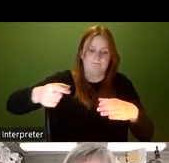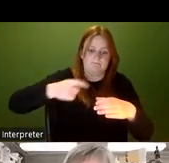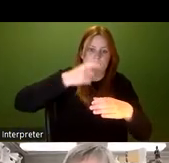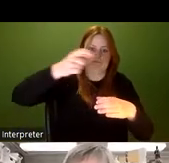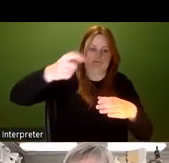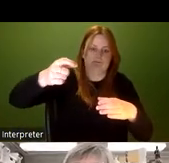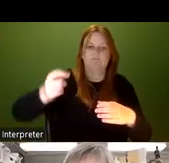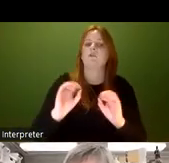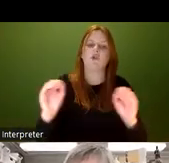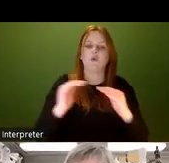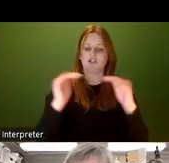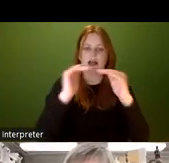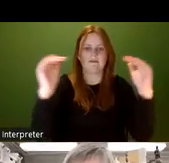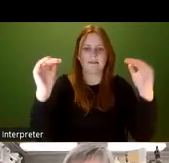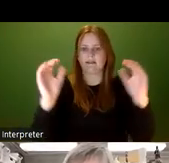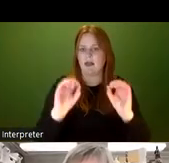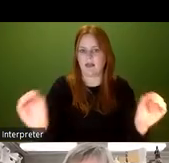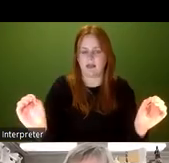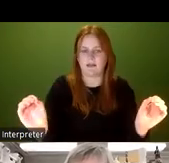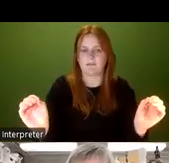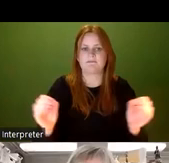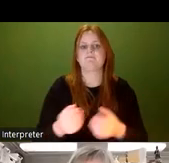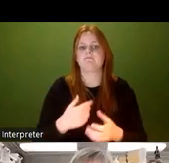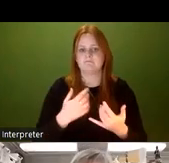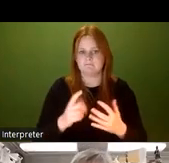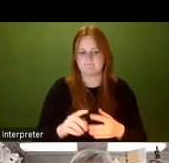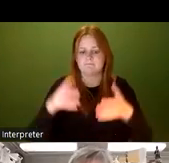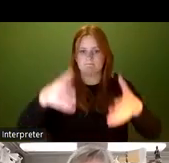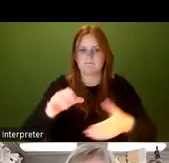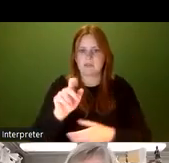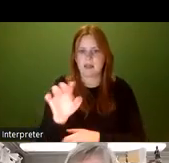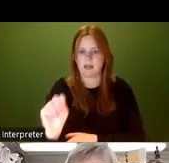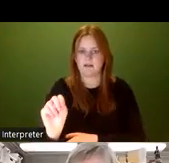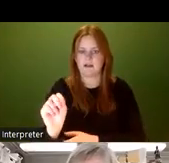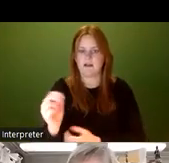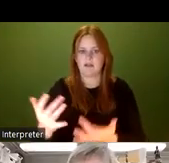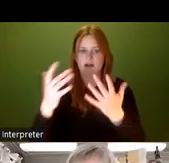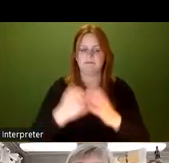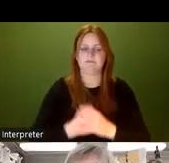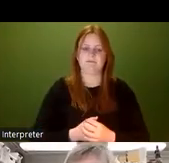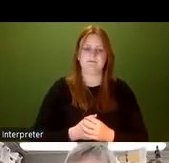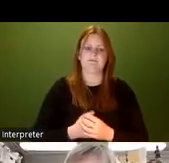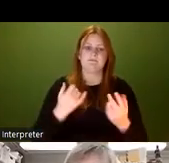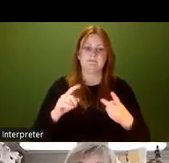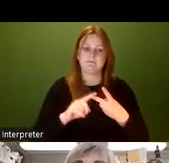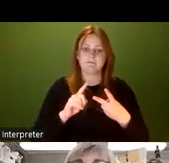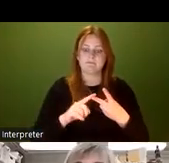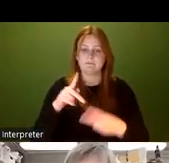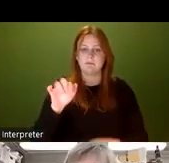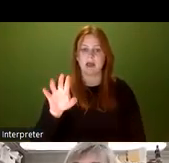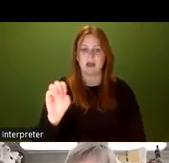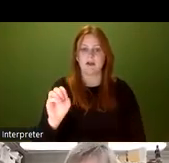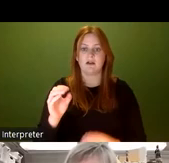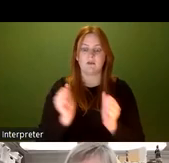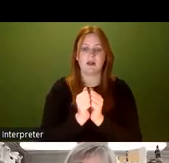nothing formal like that, and firing them. Then it was time for the second piece. This is pyre with flower brick.